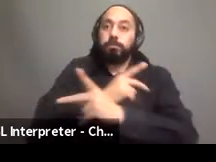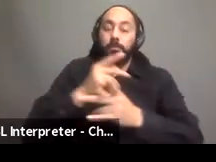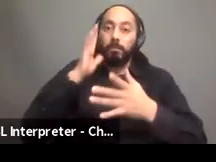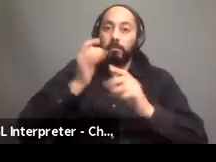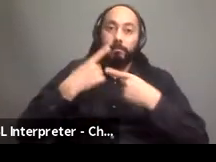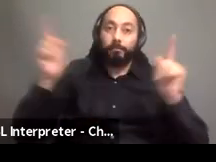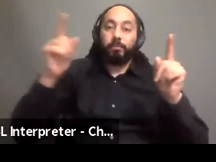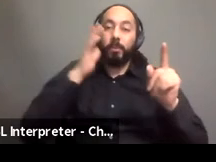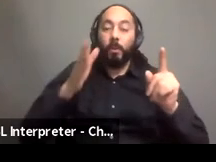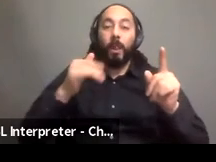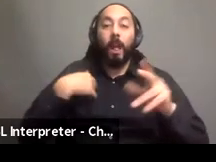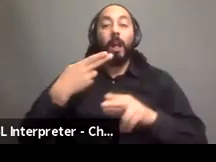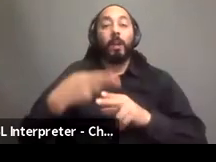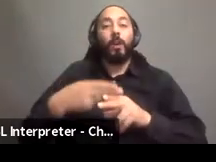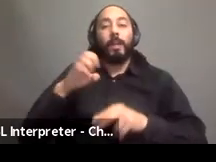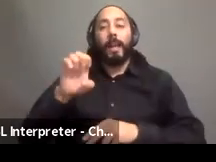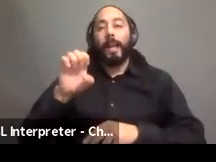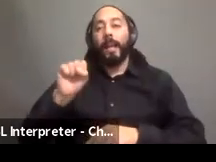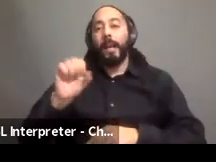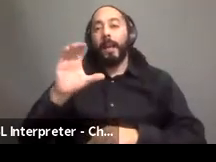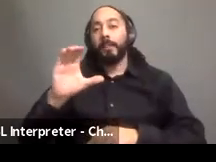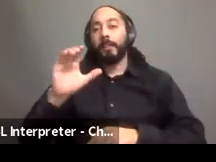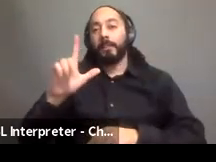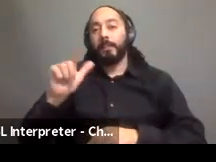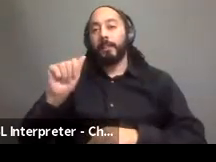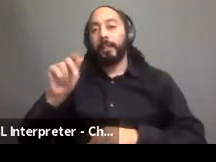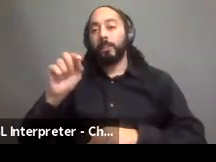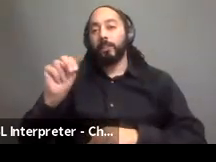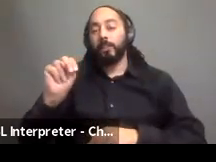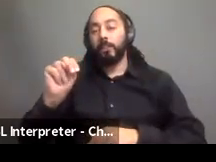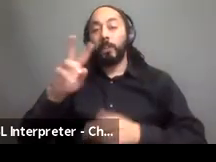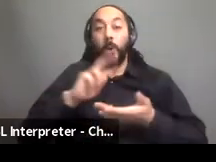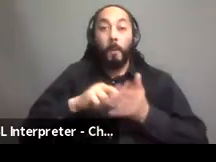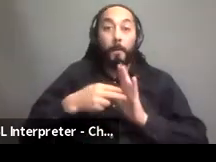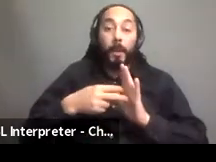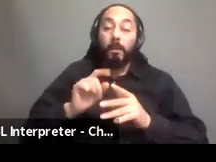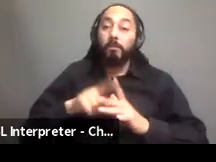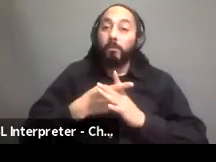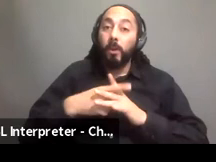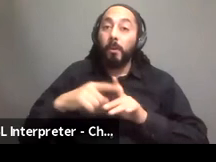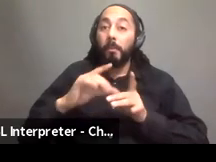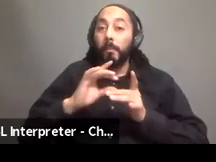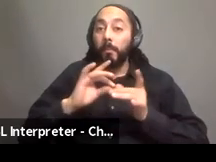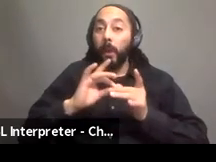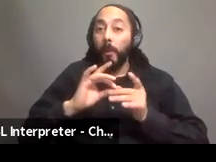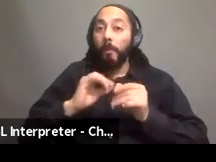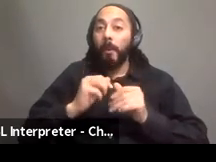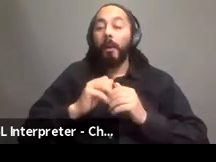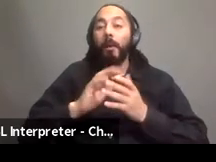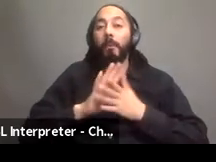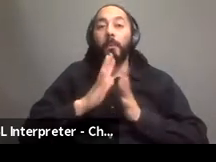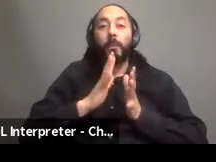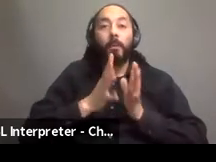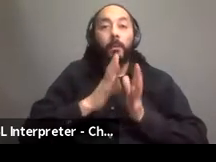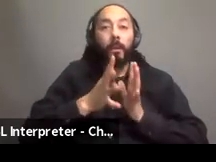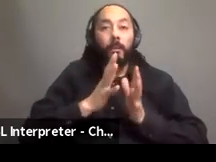an escalation of events. So it starts off with like maybe comments, but then it proceeds to touching, then it proceeds to some